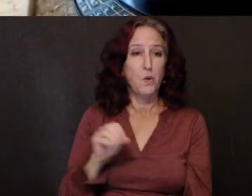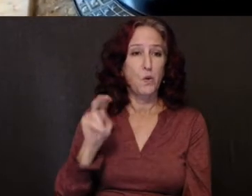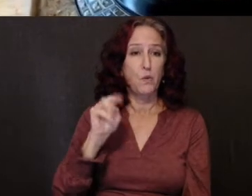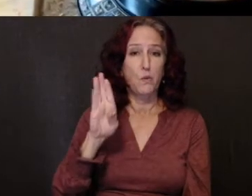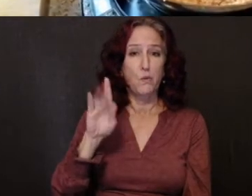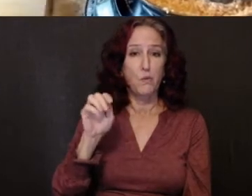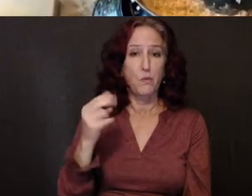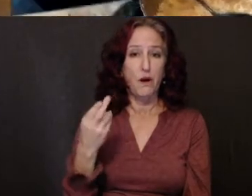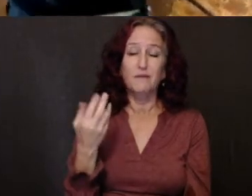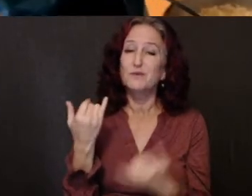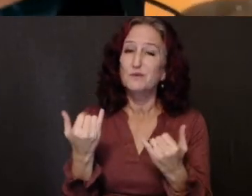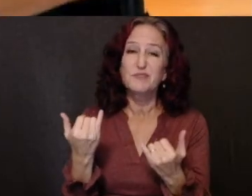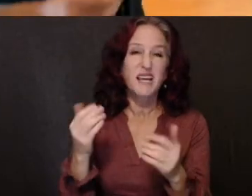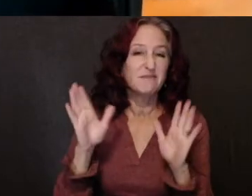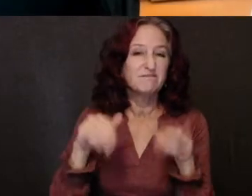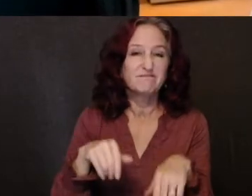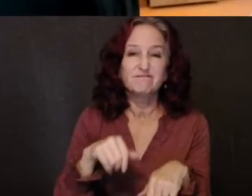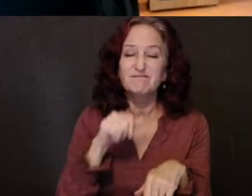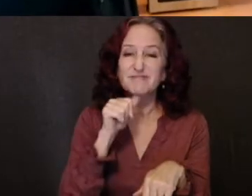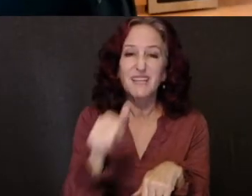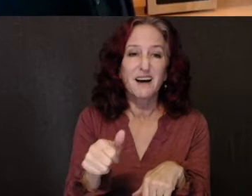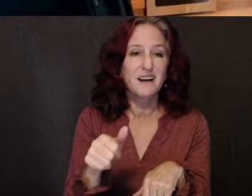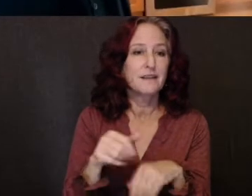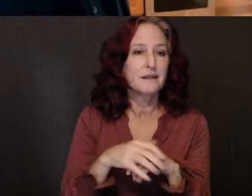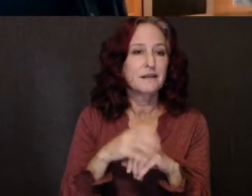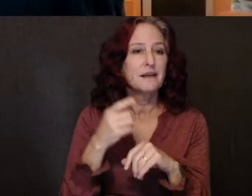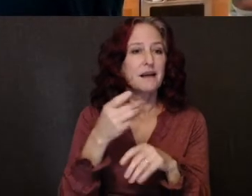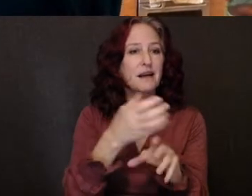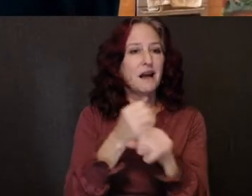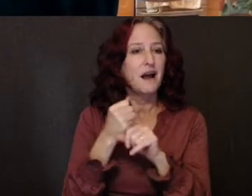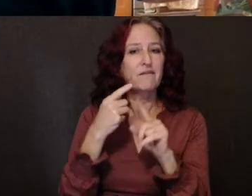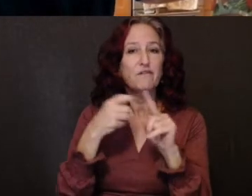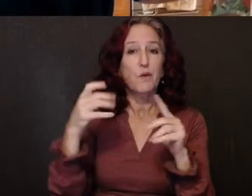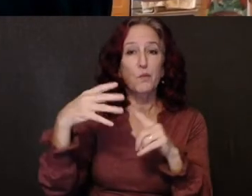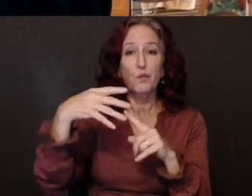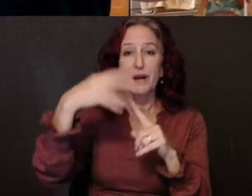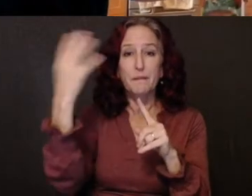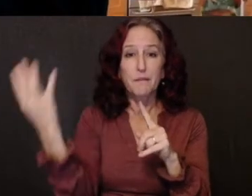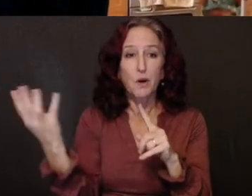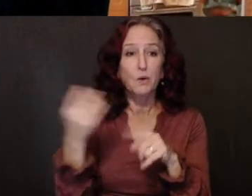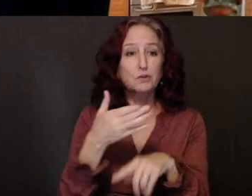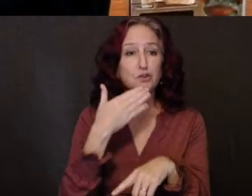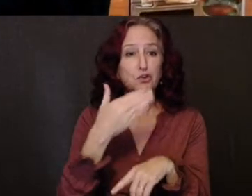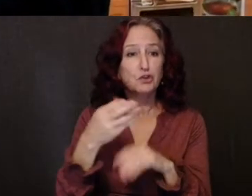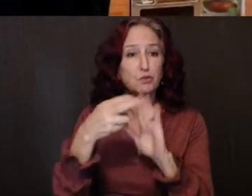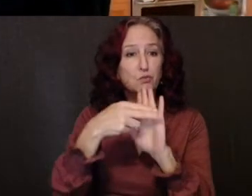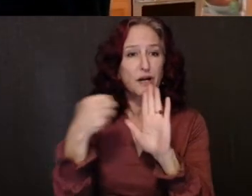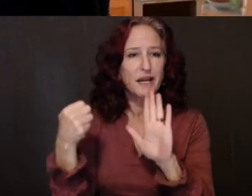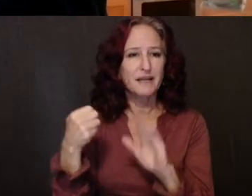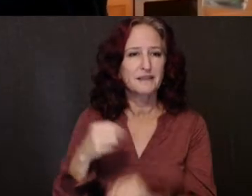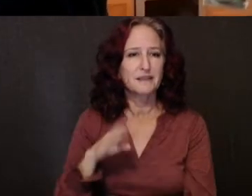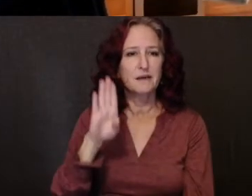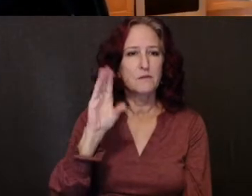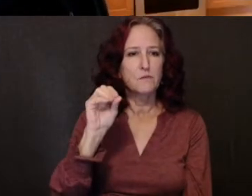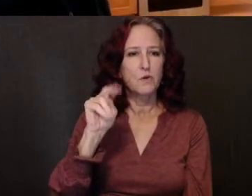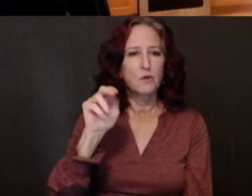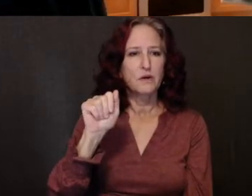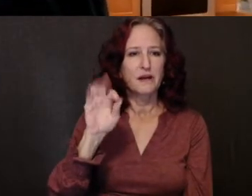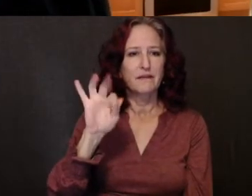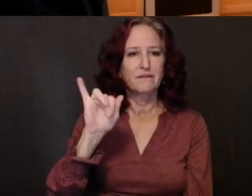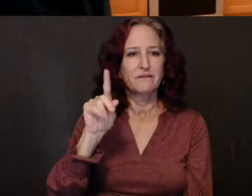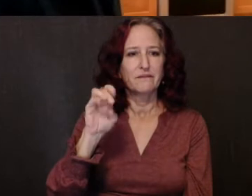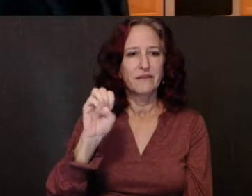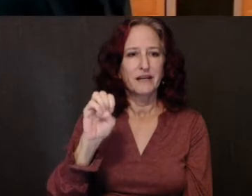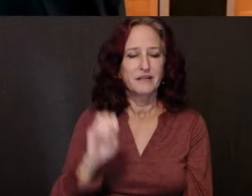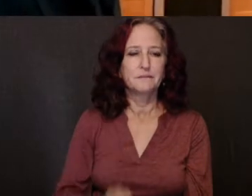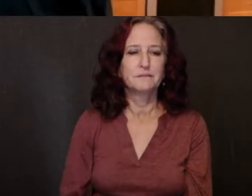So now I'm using this. I just picked up this. Sometimes I make a broth. Today I did not.